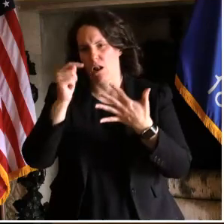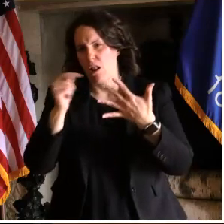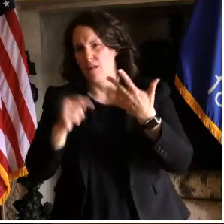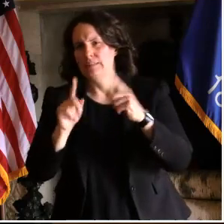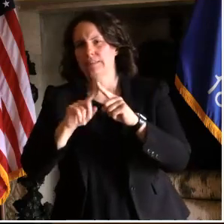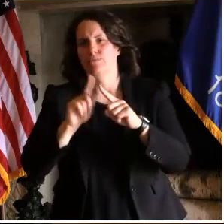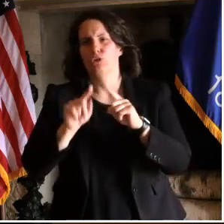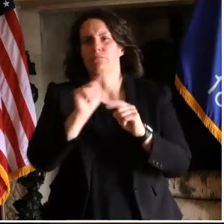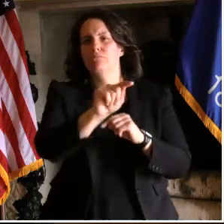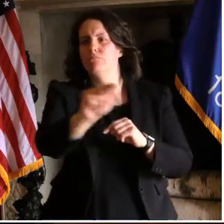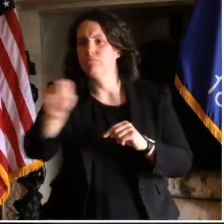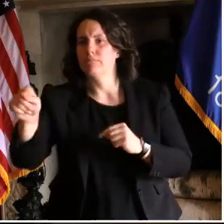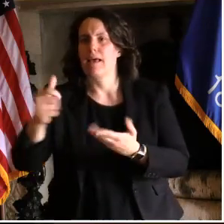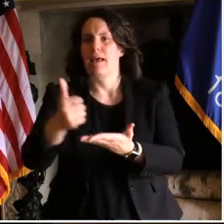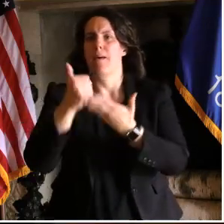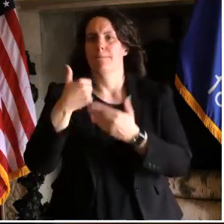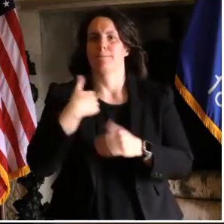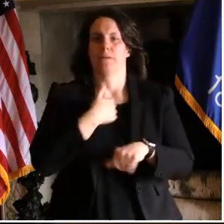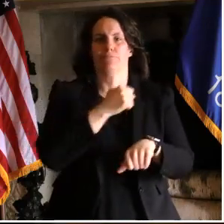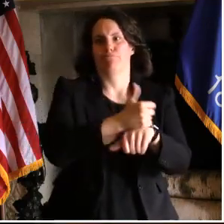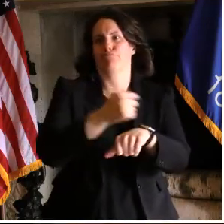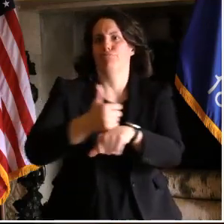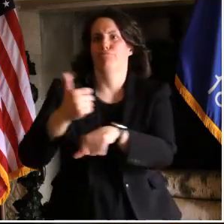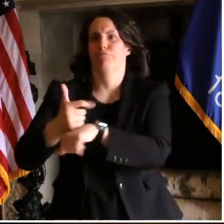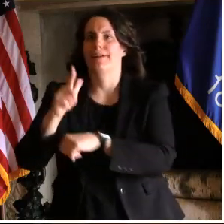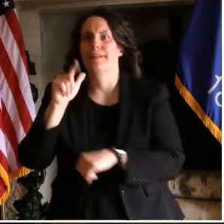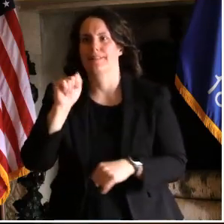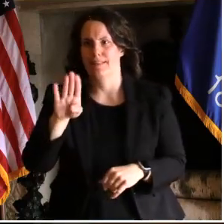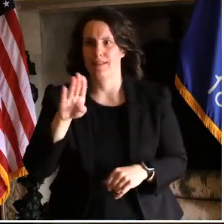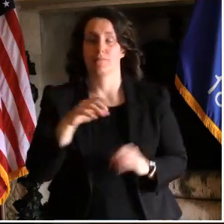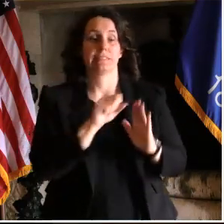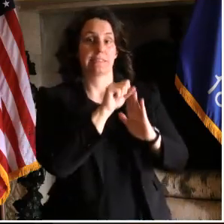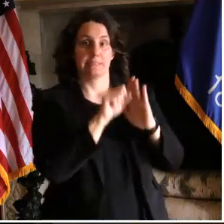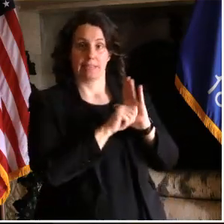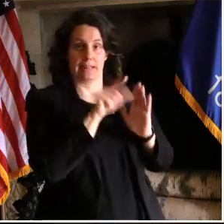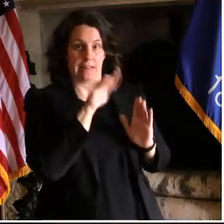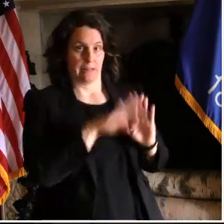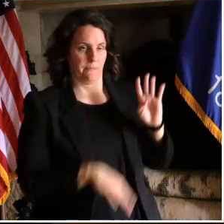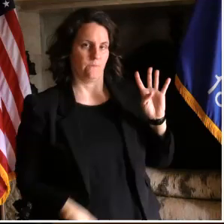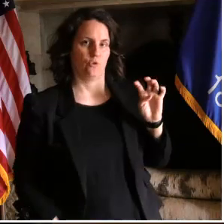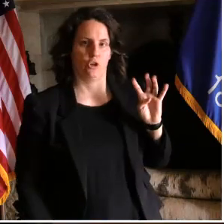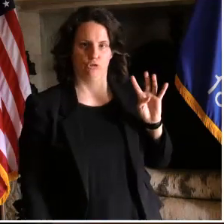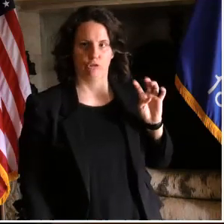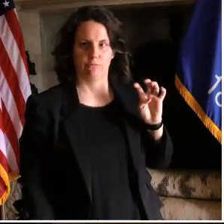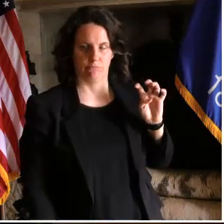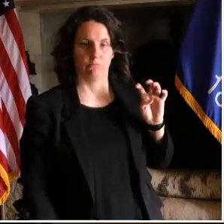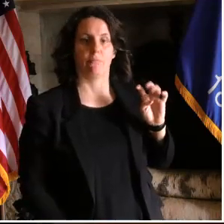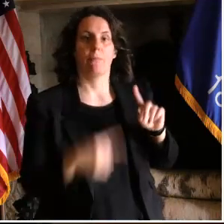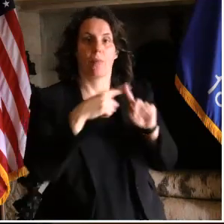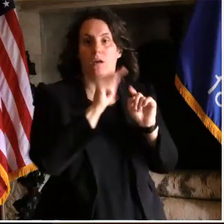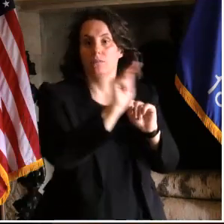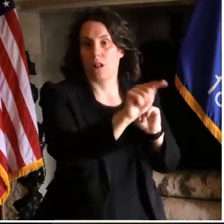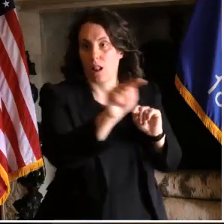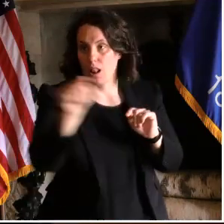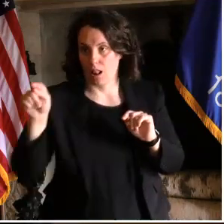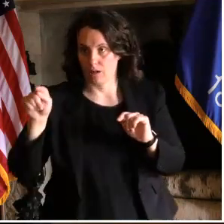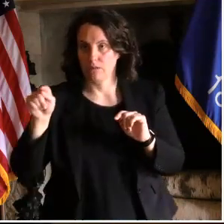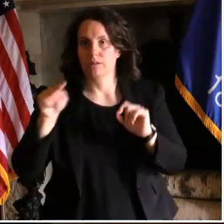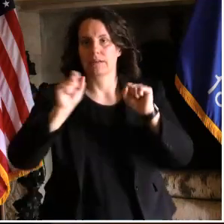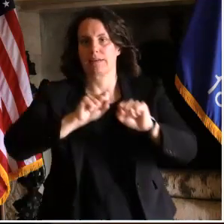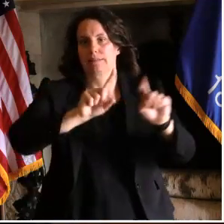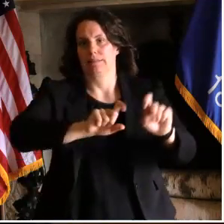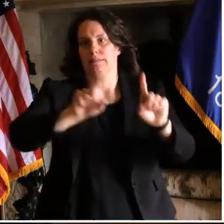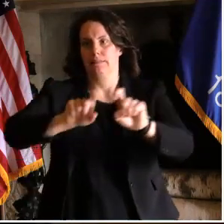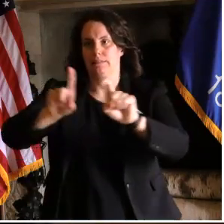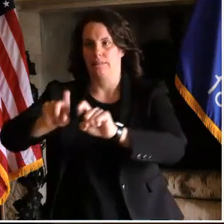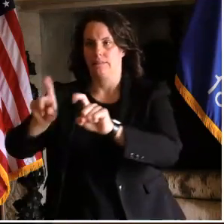is in addition to the 400 that the state lab is doing, this growing number of negative tests that represent what